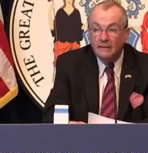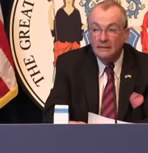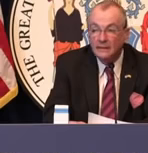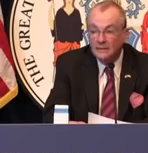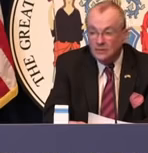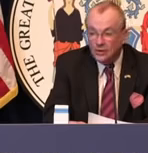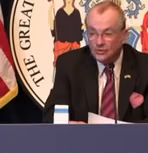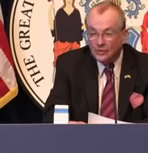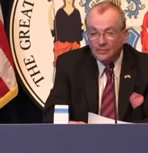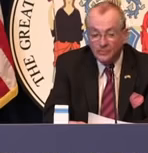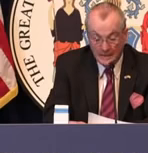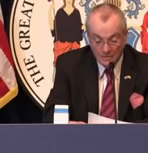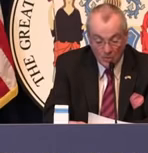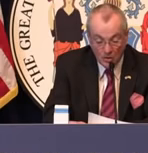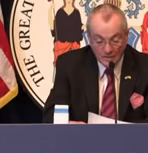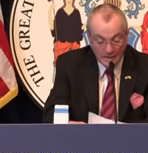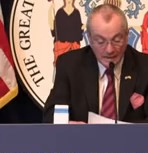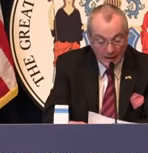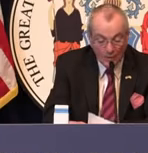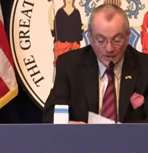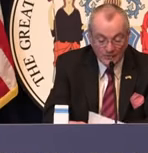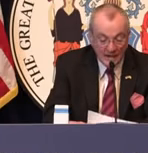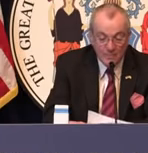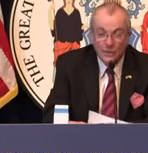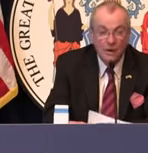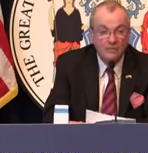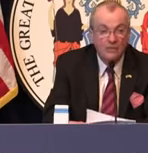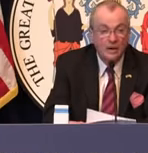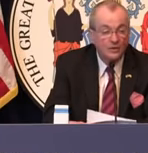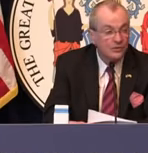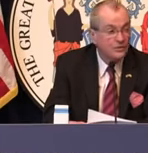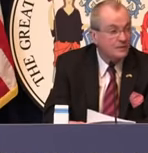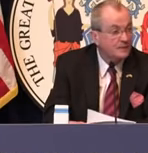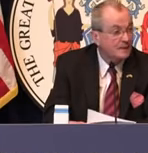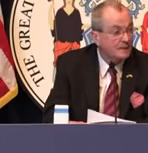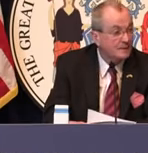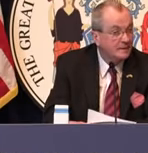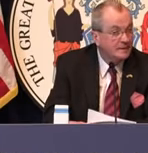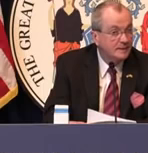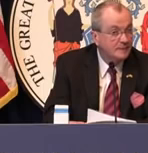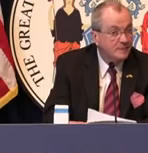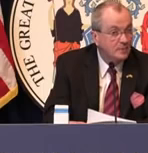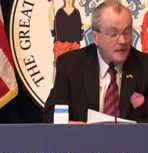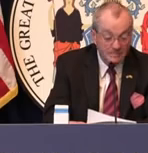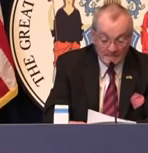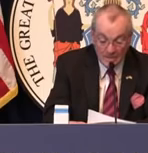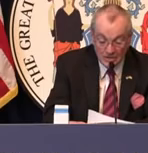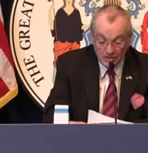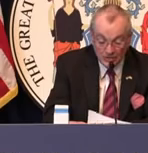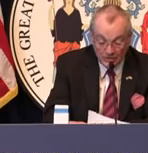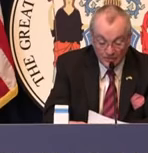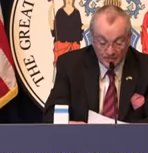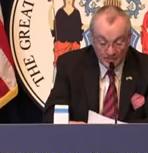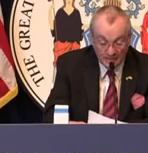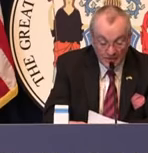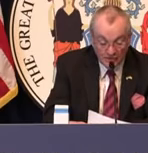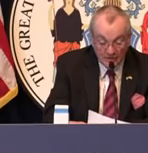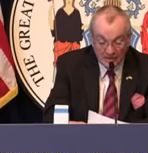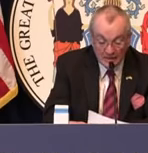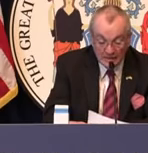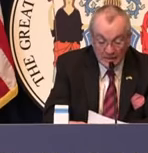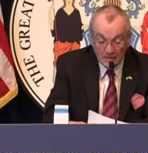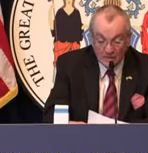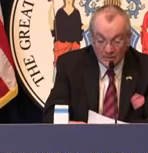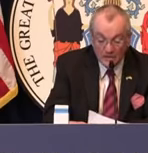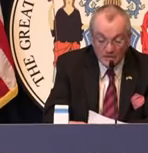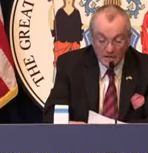care in New Jersey, end of quote. I want to say, by the way, before I go through the recommendations from